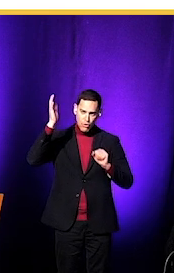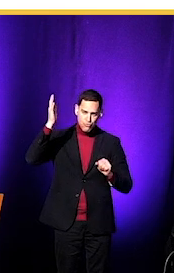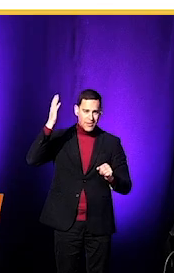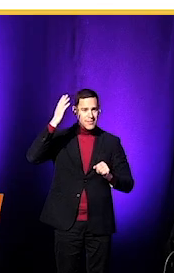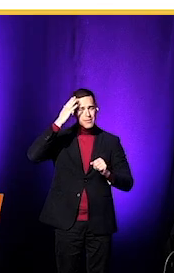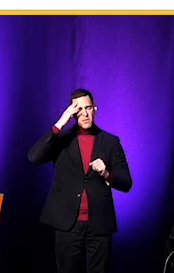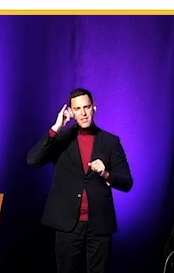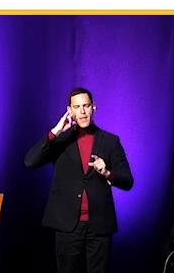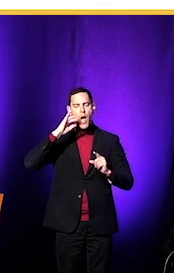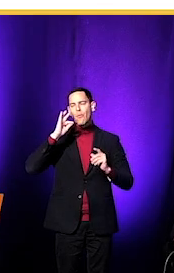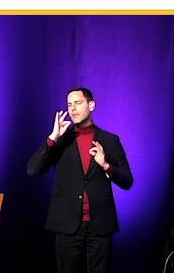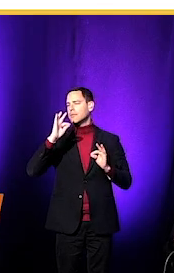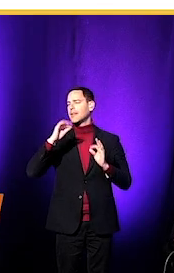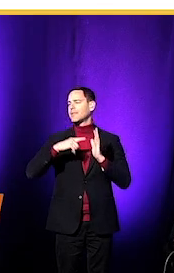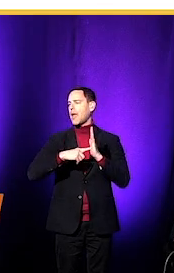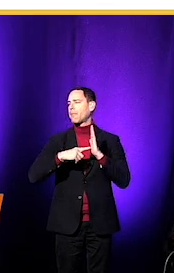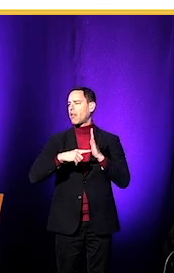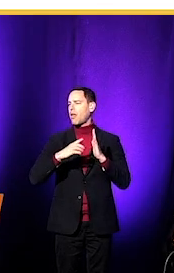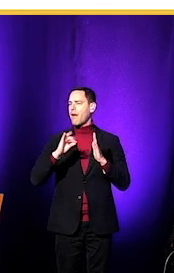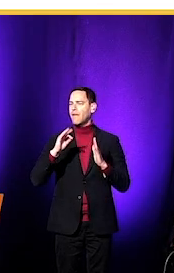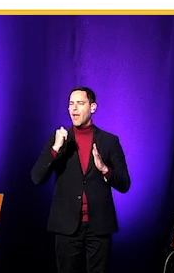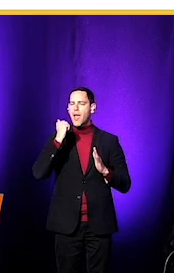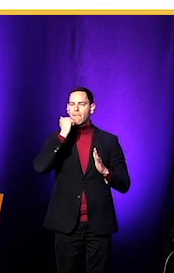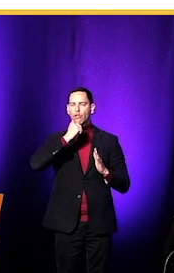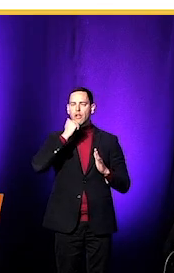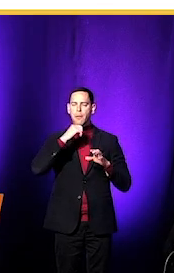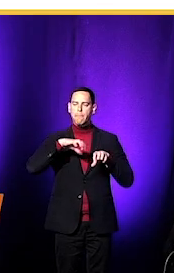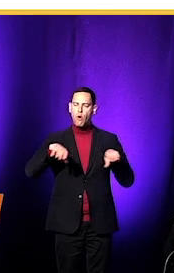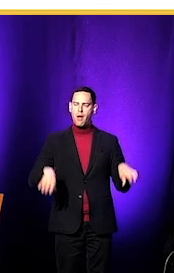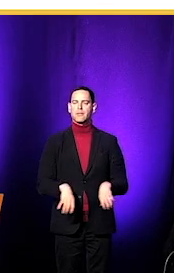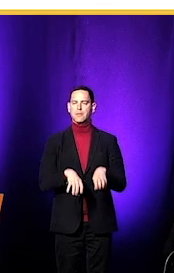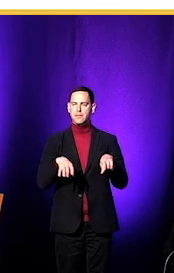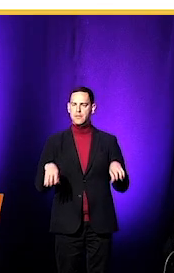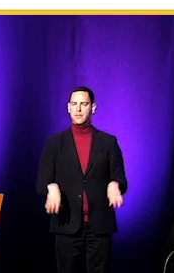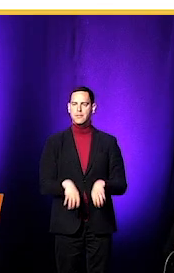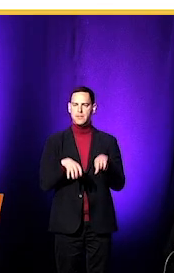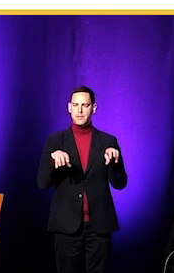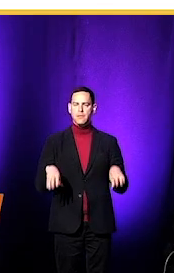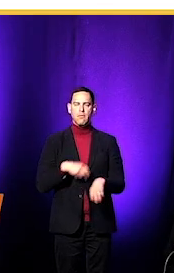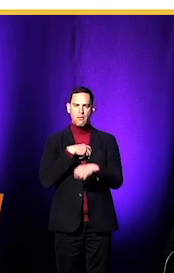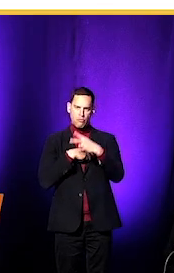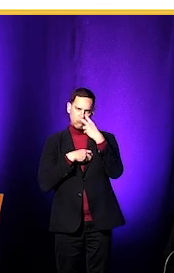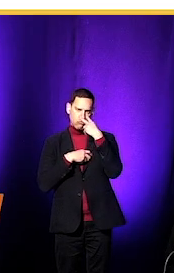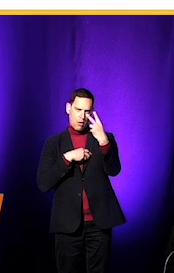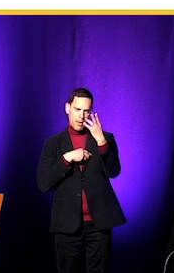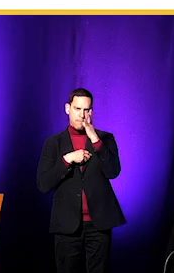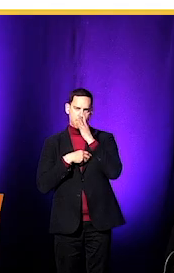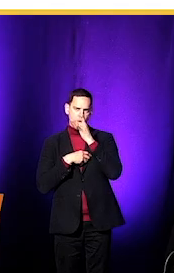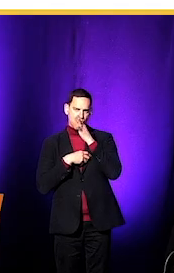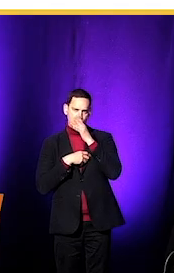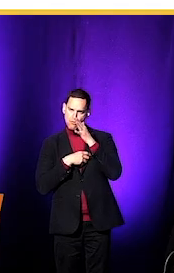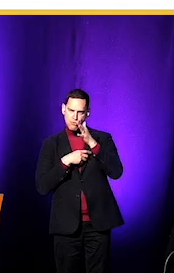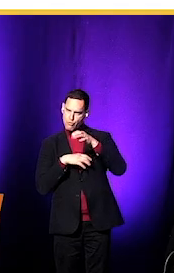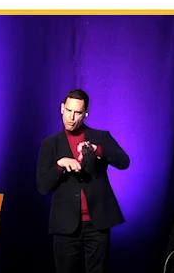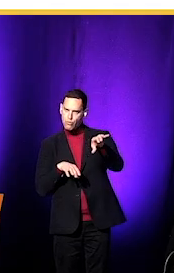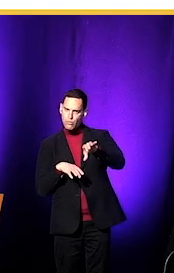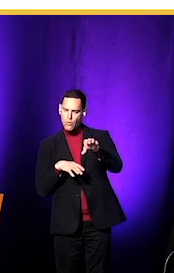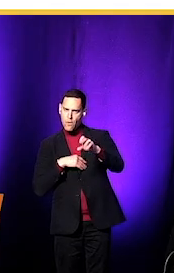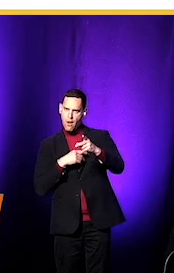the everyday kinds of practices like that my mother would have used would